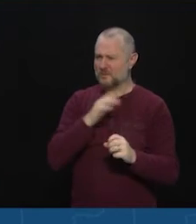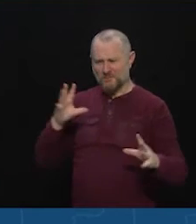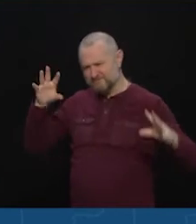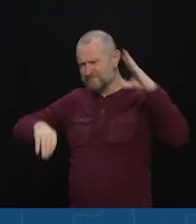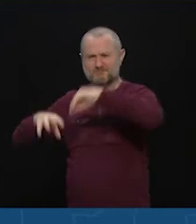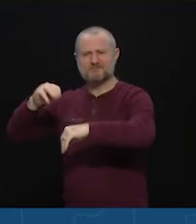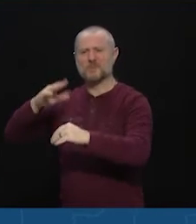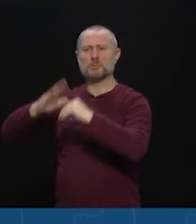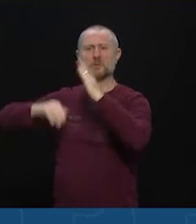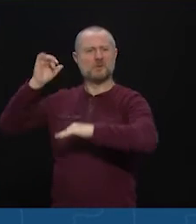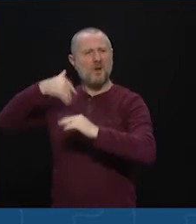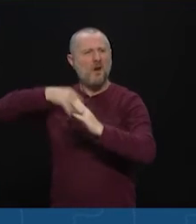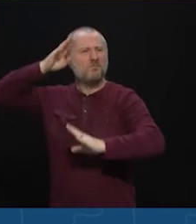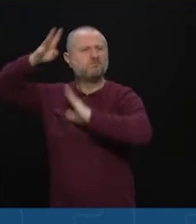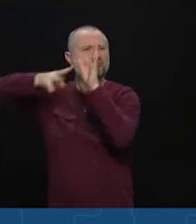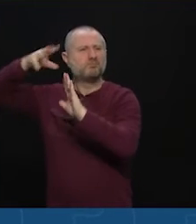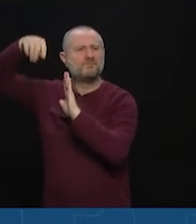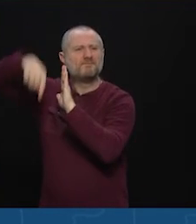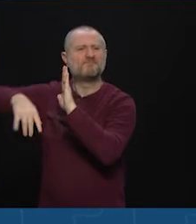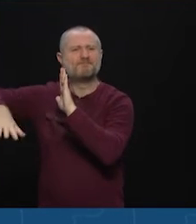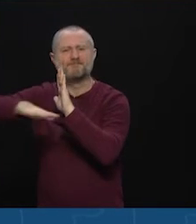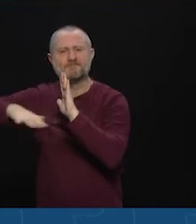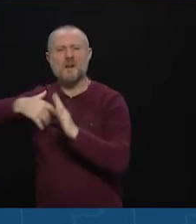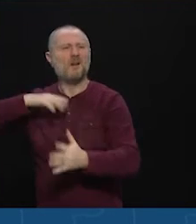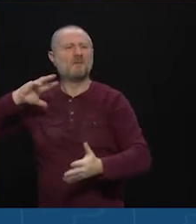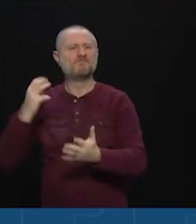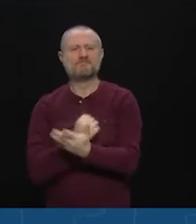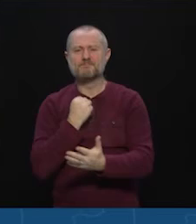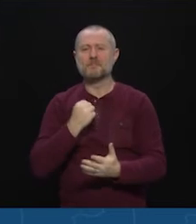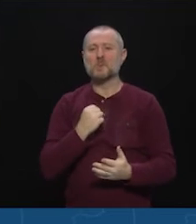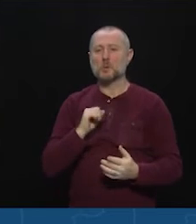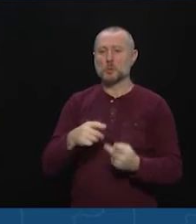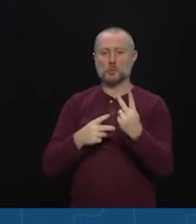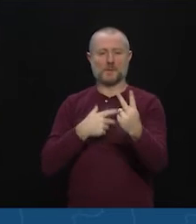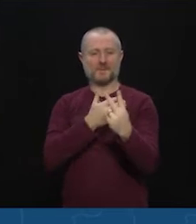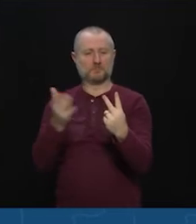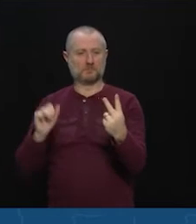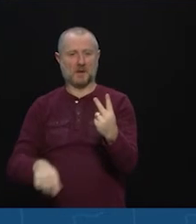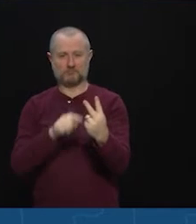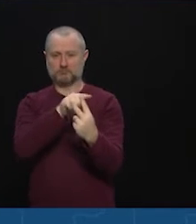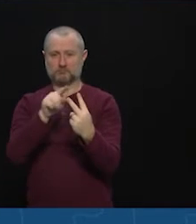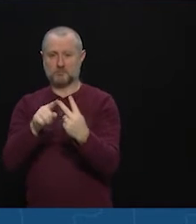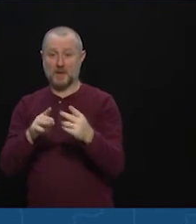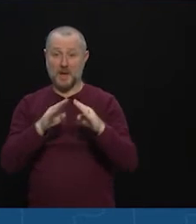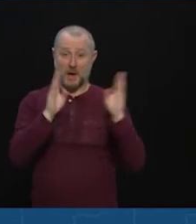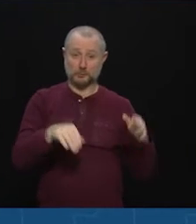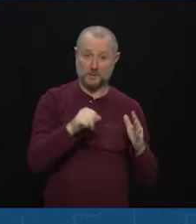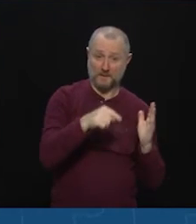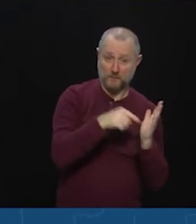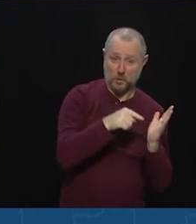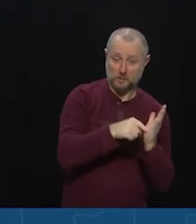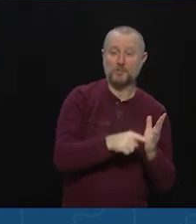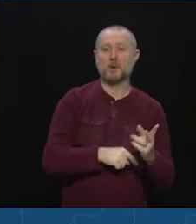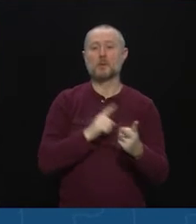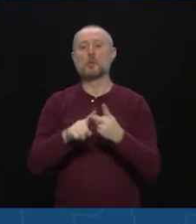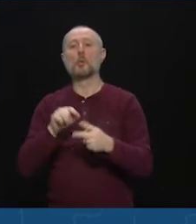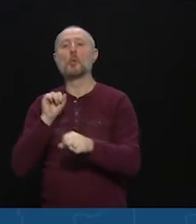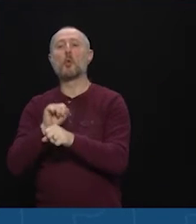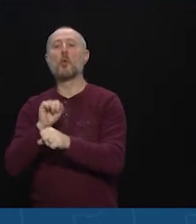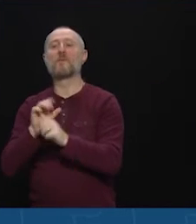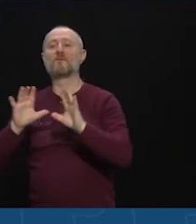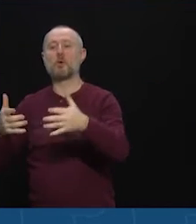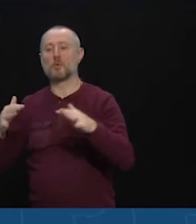wild with what we can do. I'm very focused on two things: affordable housing, but also workforce development. And there are